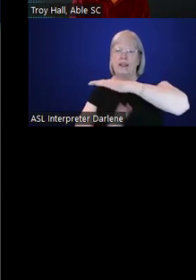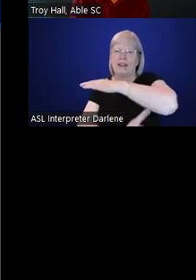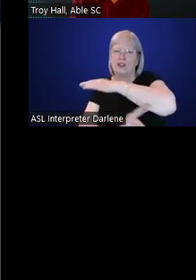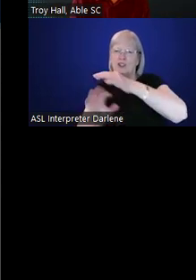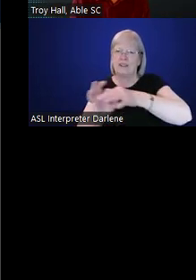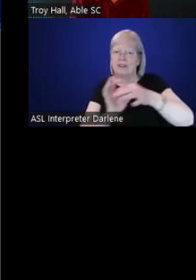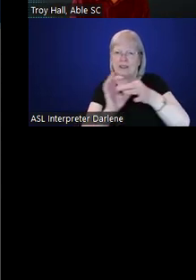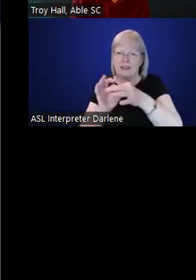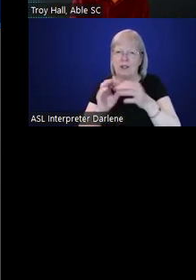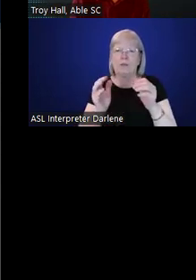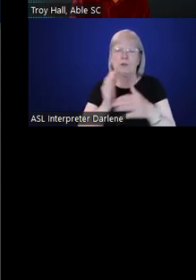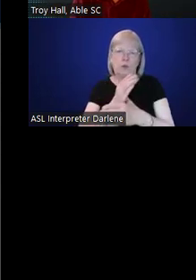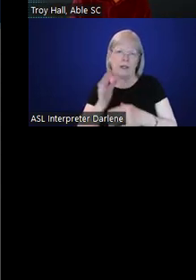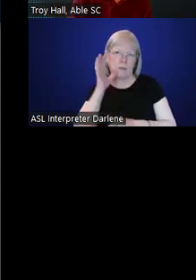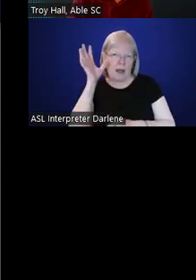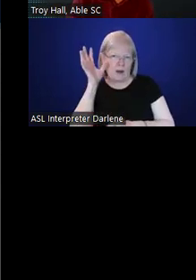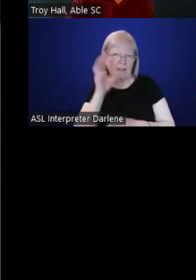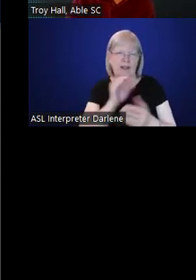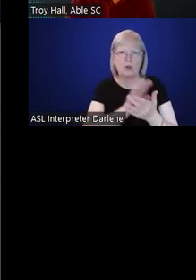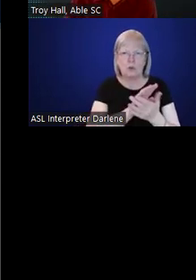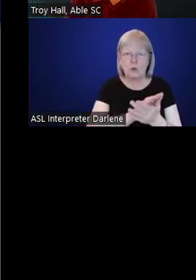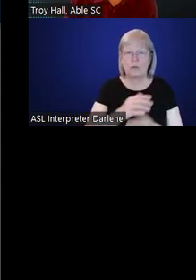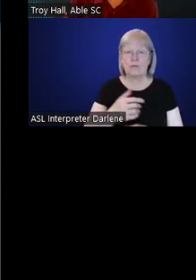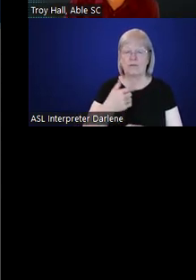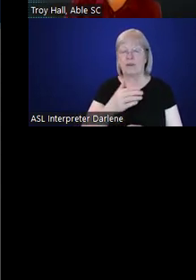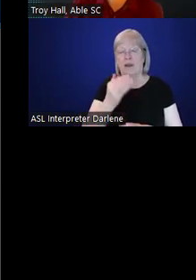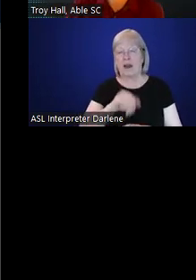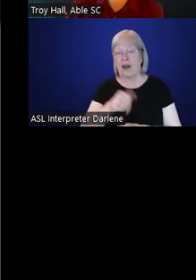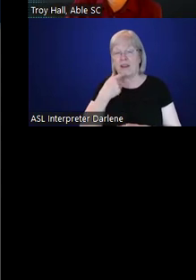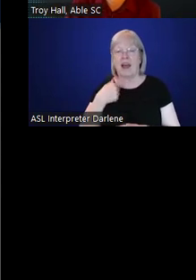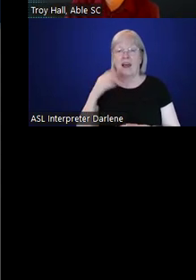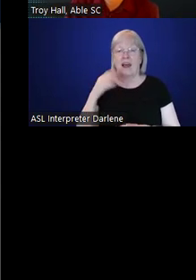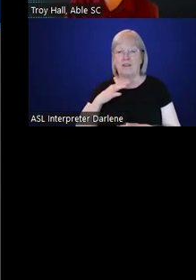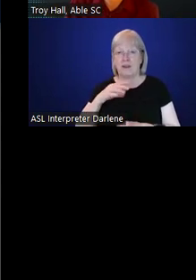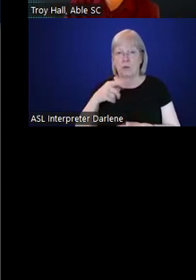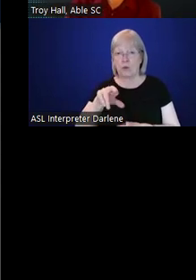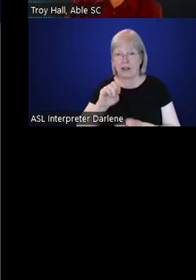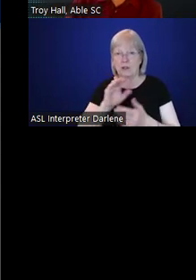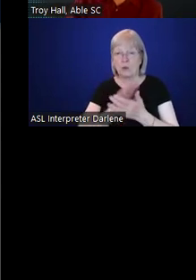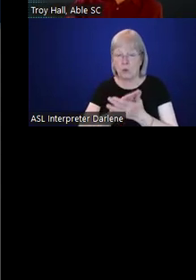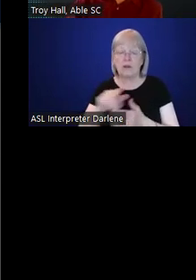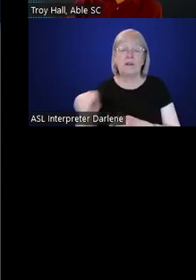like that. Worked in a preschool where a majority of kids had IEPs and waiting on evals.